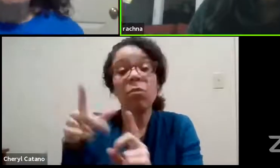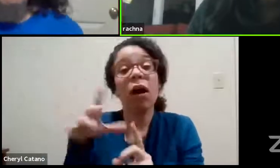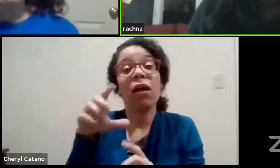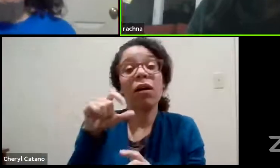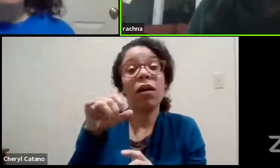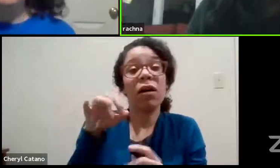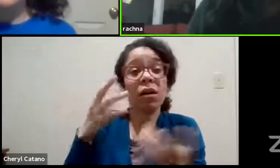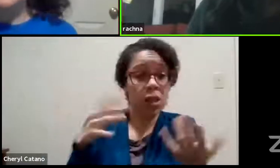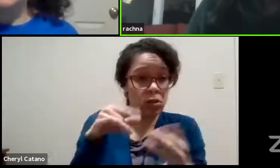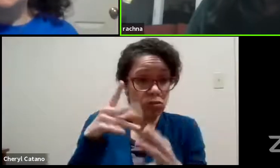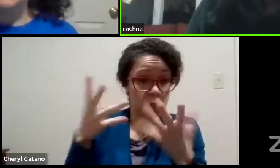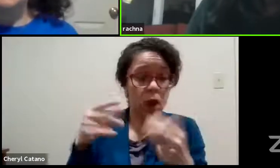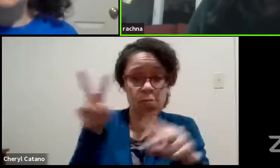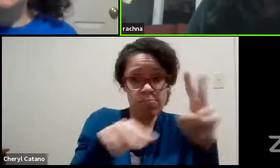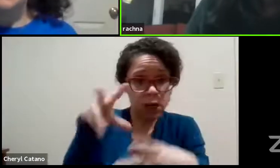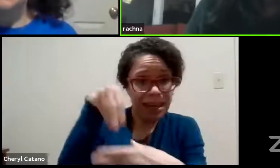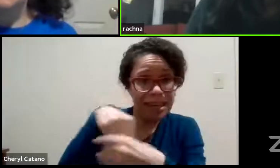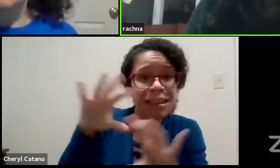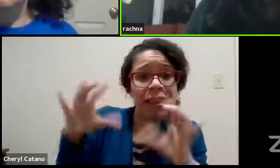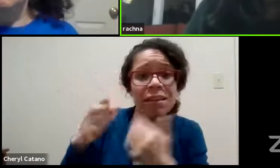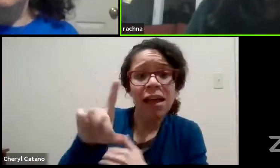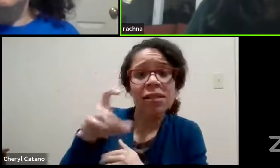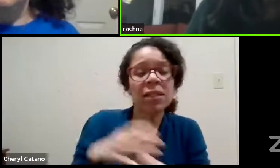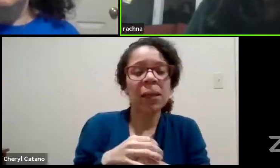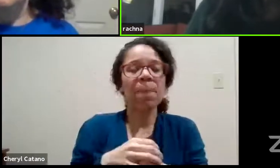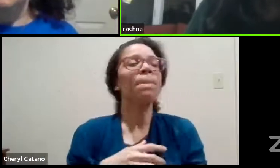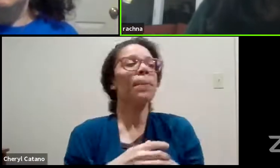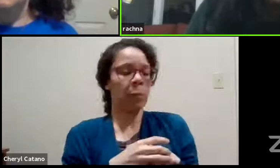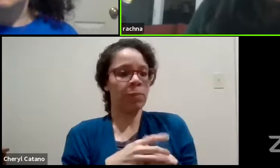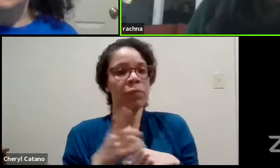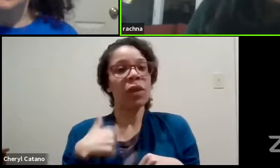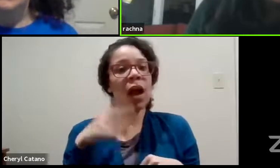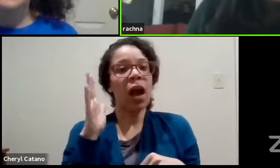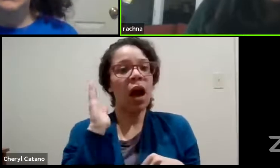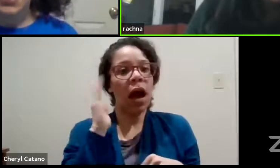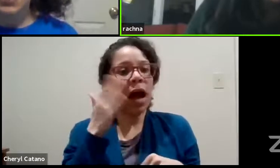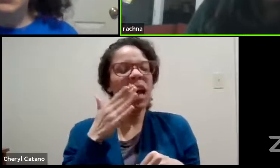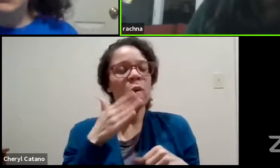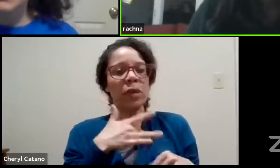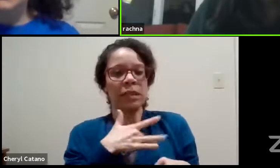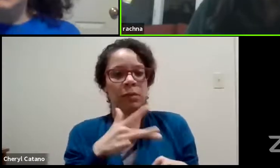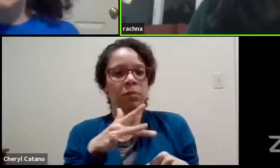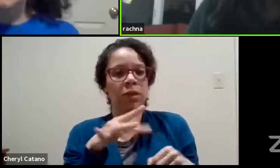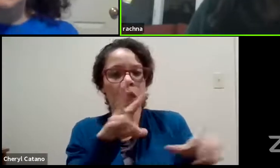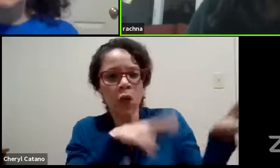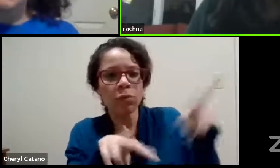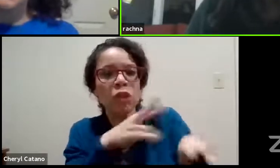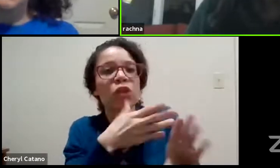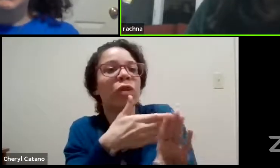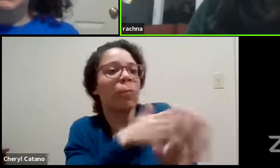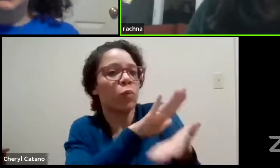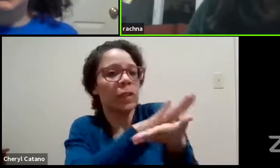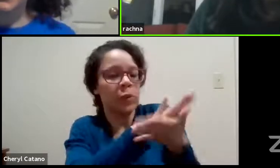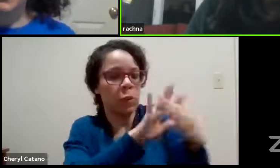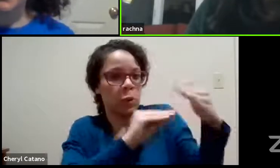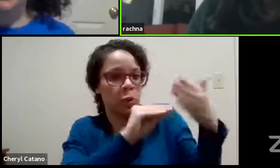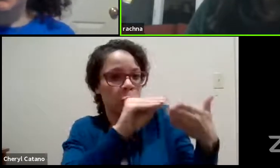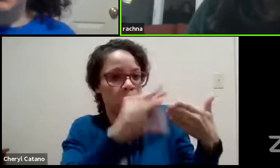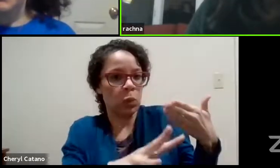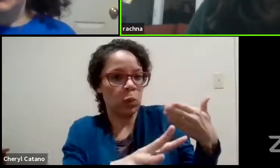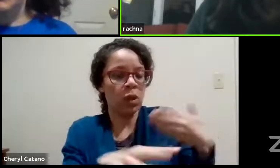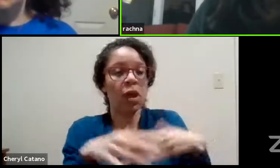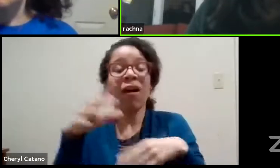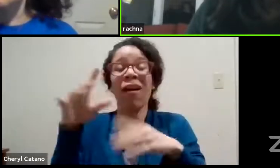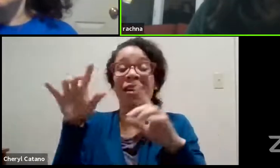Yeah. I generally will observe preschool students. Once they're in grade